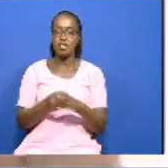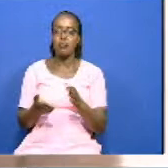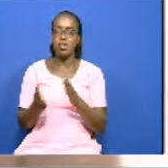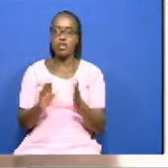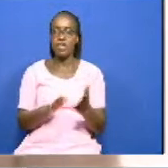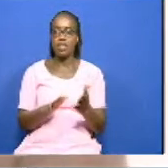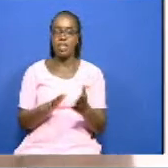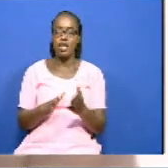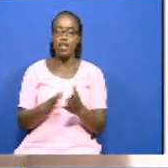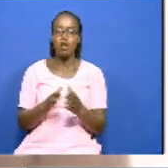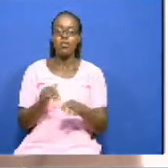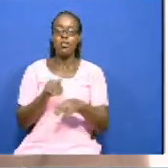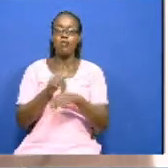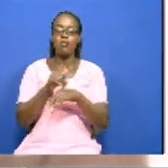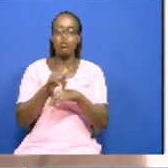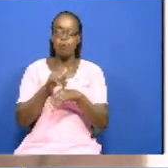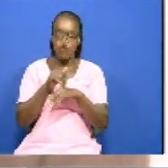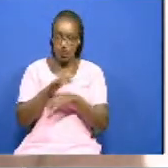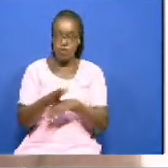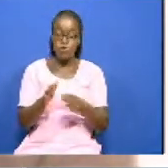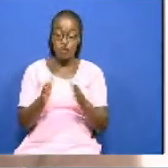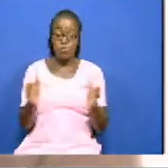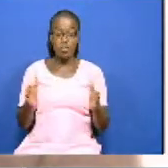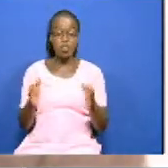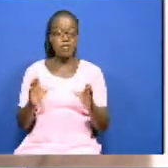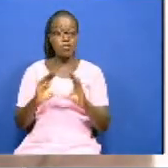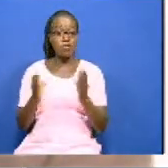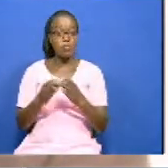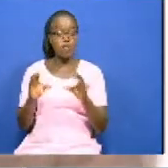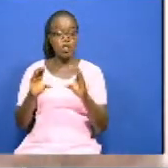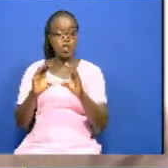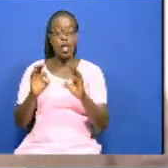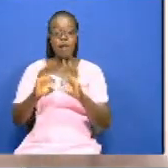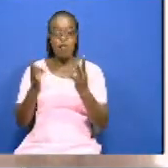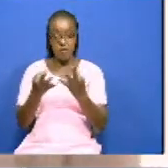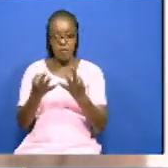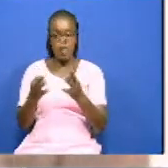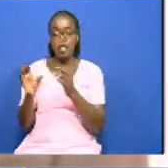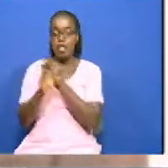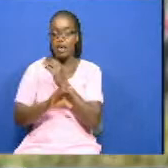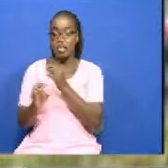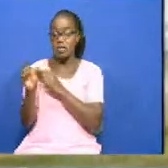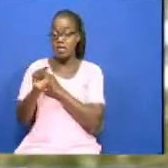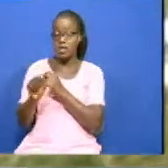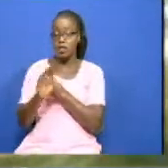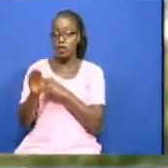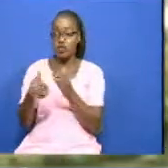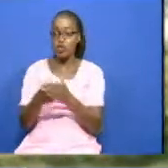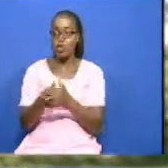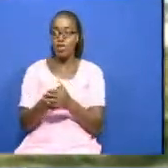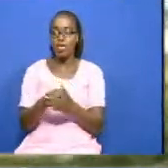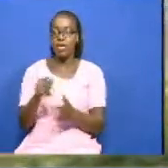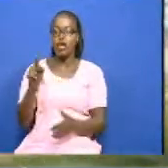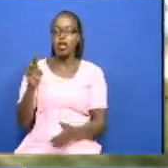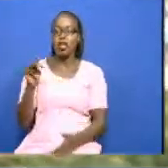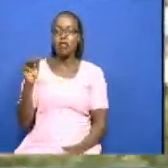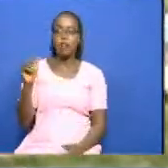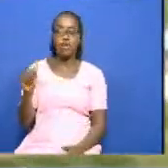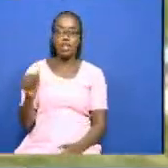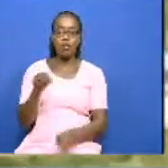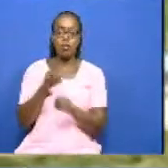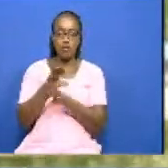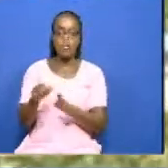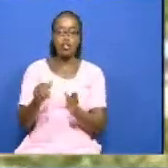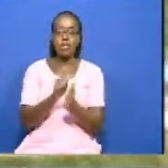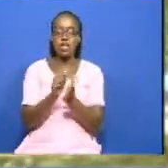a big loss to their families, immediate families, the community, to the country and the region at large. KMA and its multi-agency partners